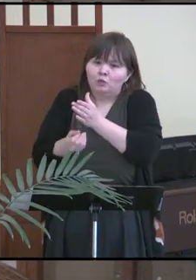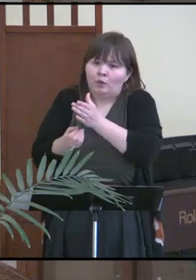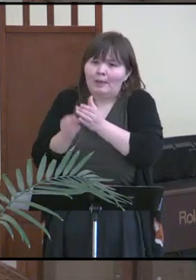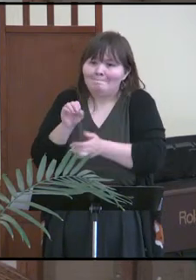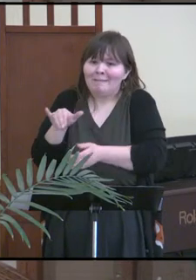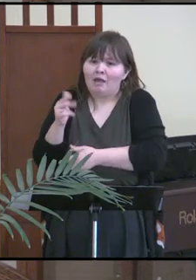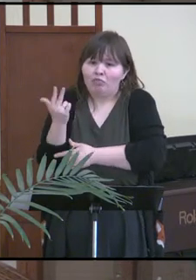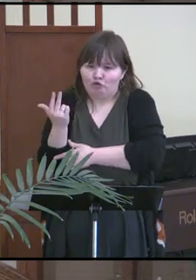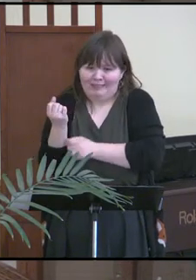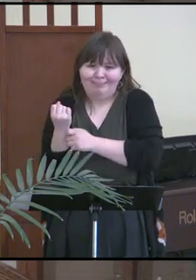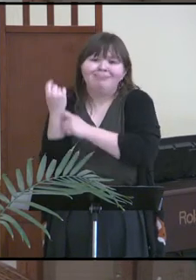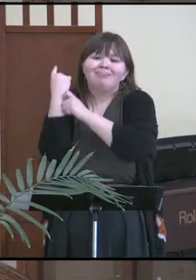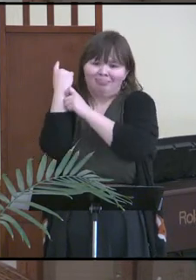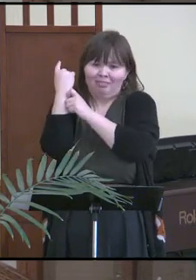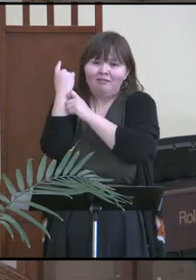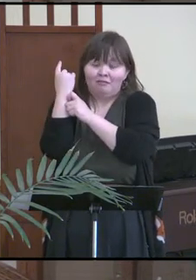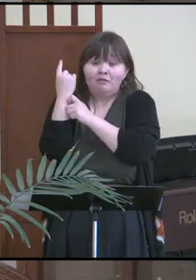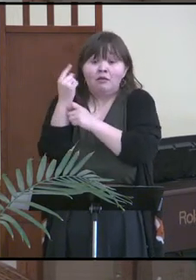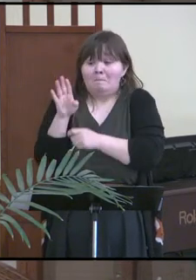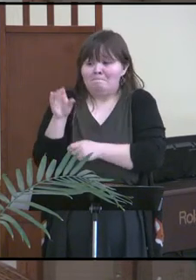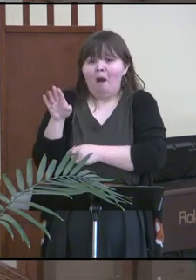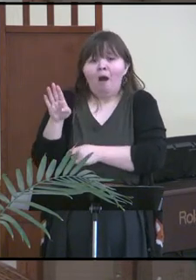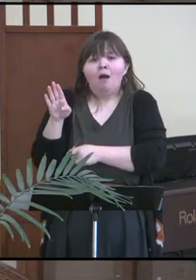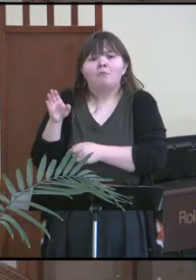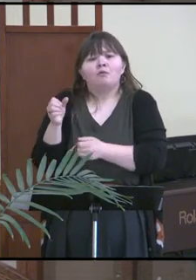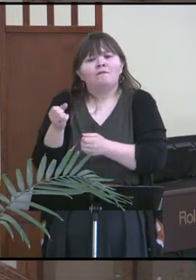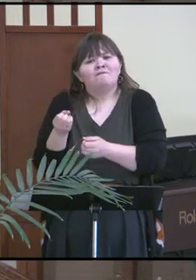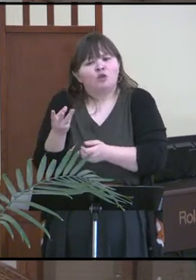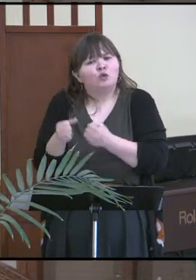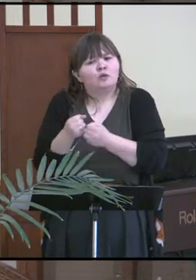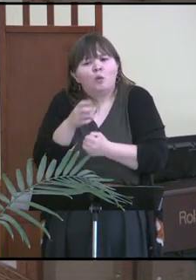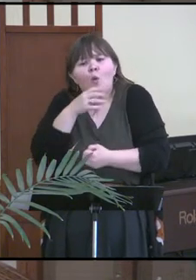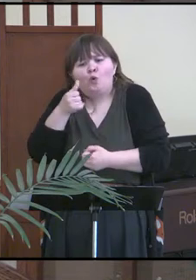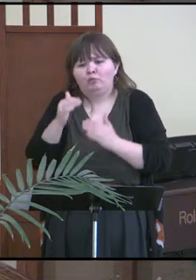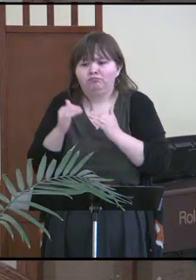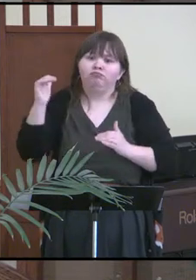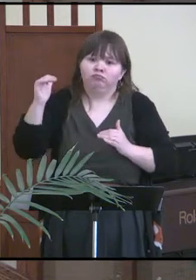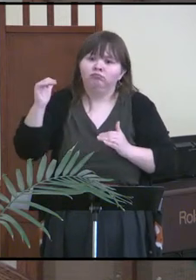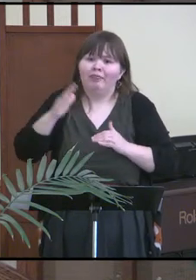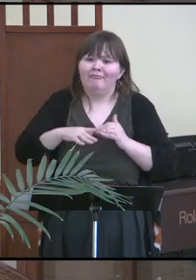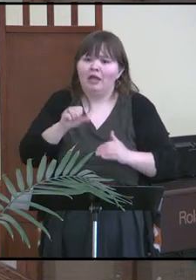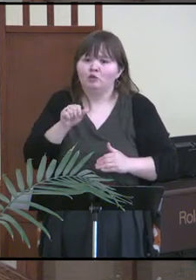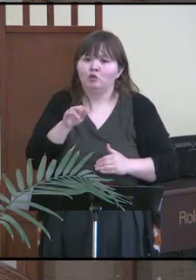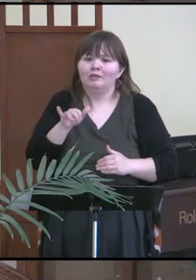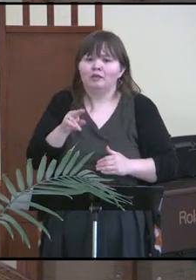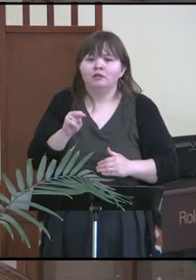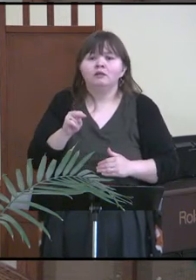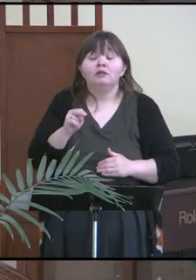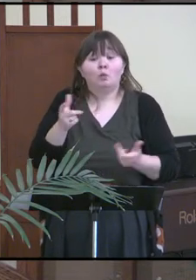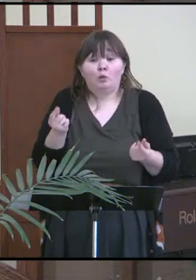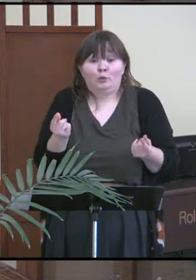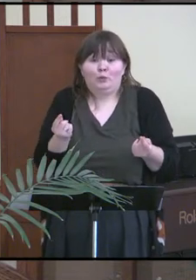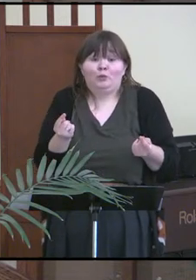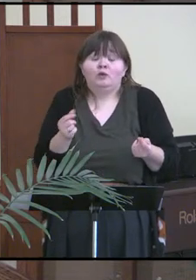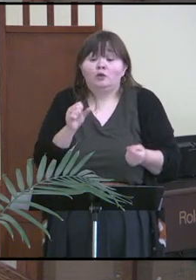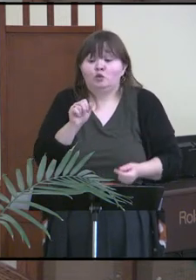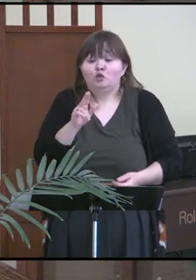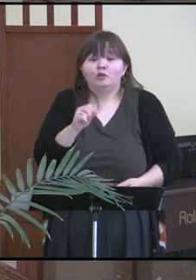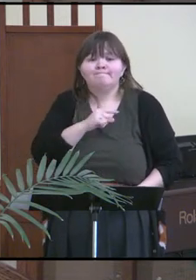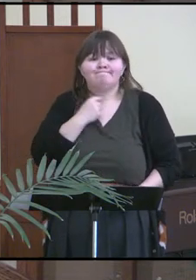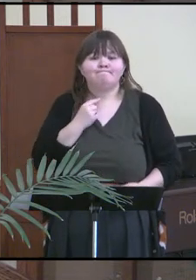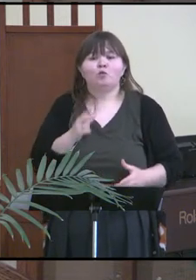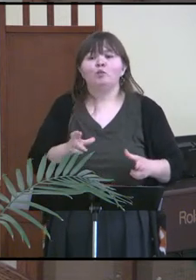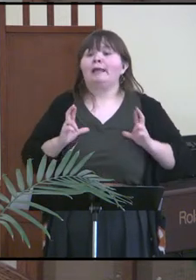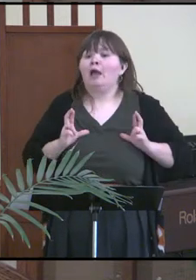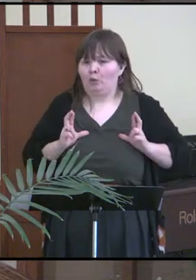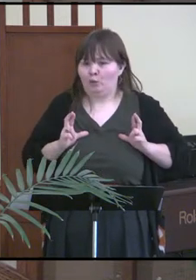May 13th. As Bob was several years older than Susan, Susan had taken a retirement early